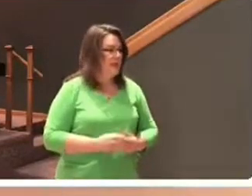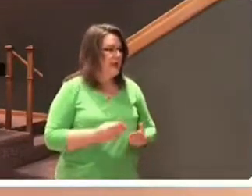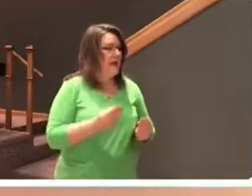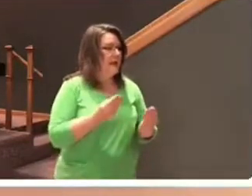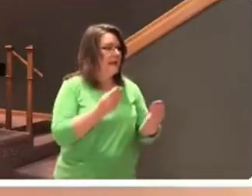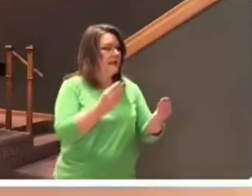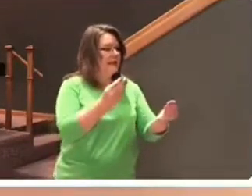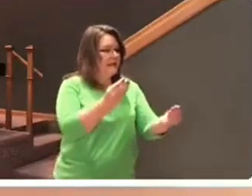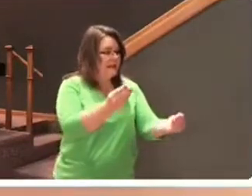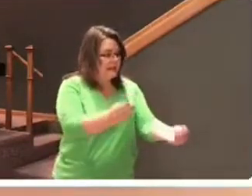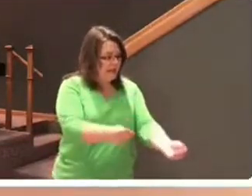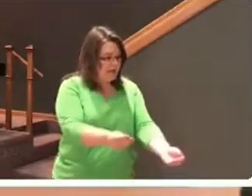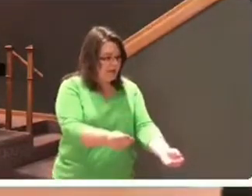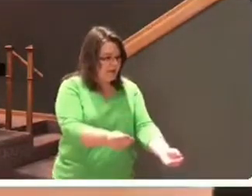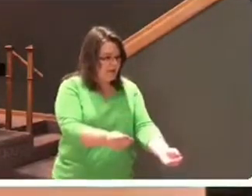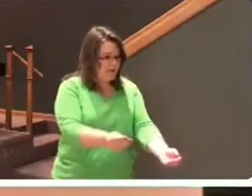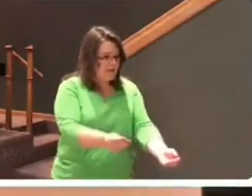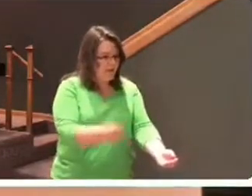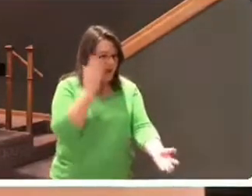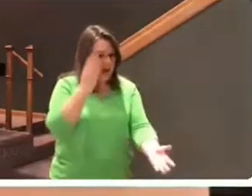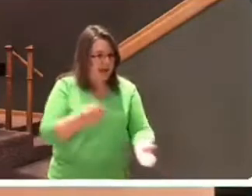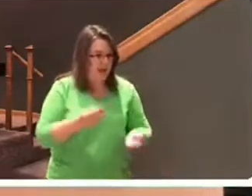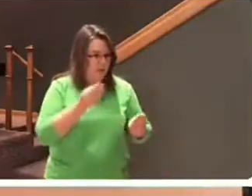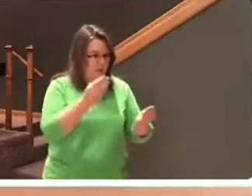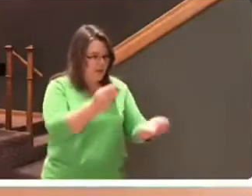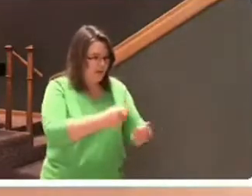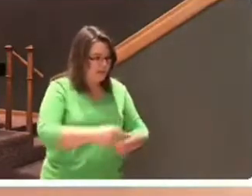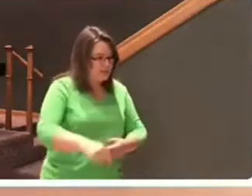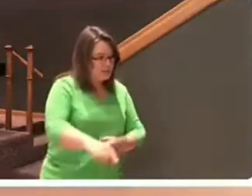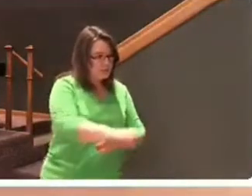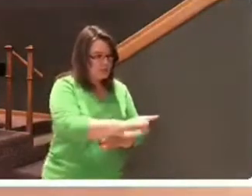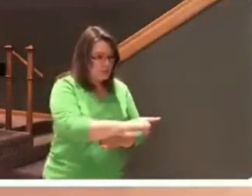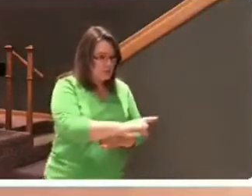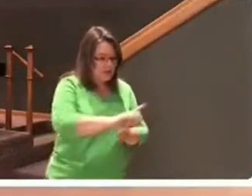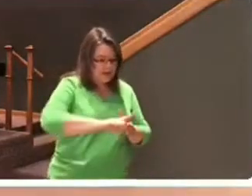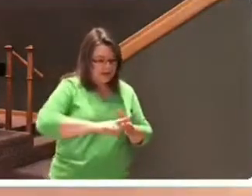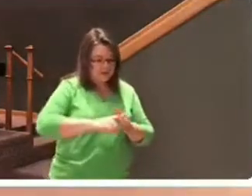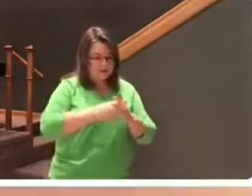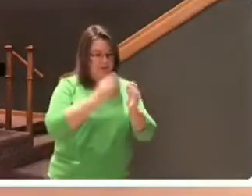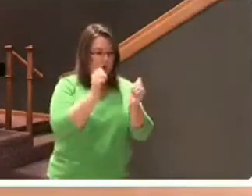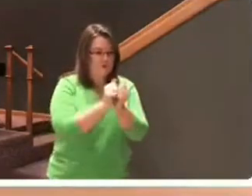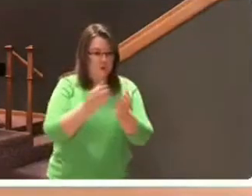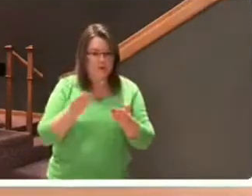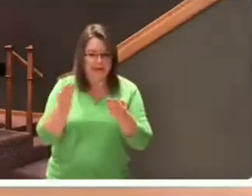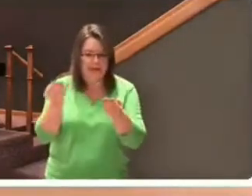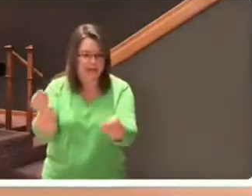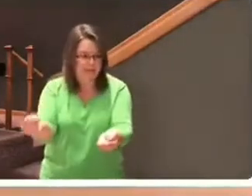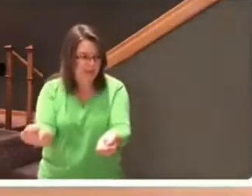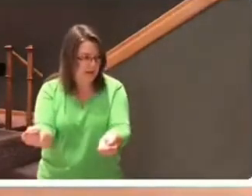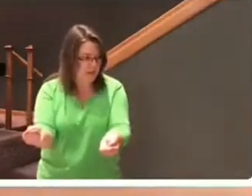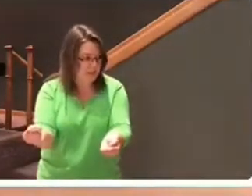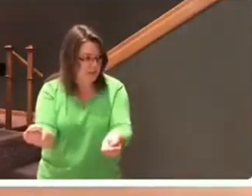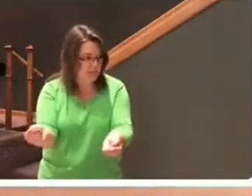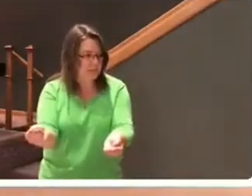Give, and it will be given unto you. It starts with giving.